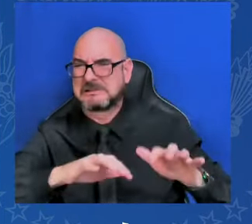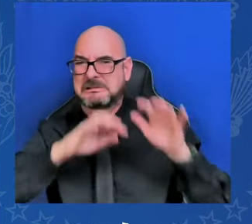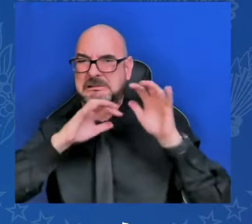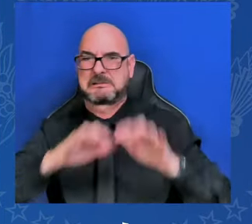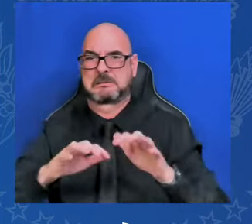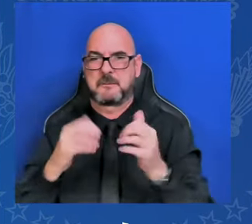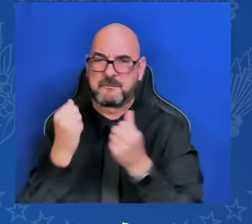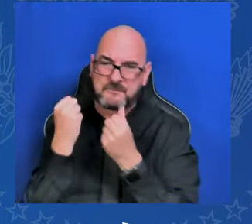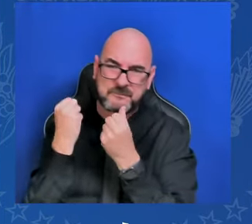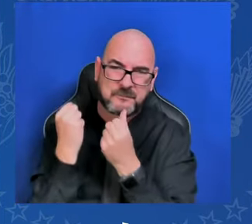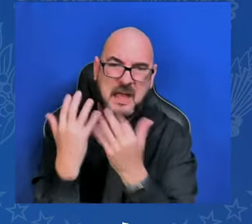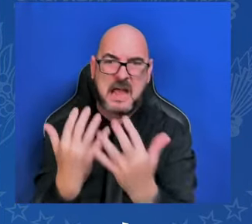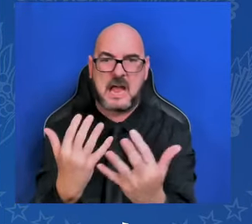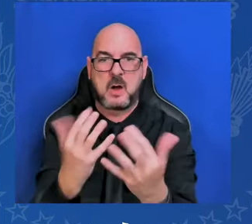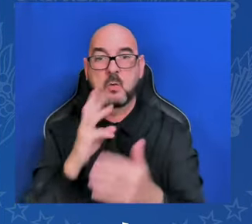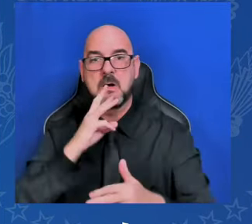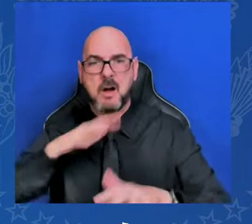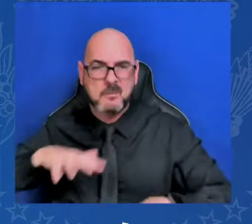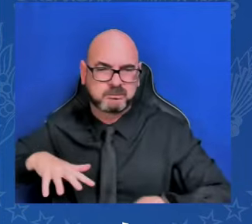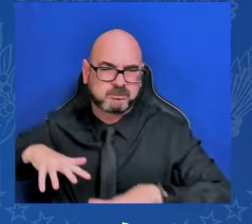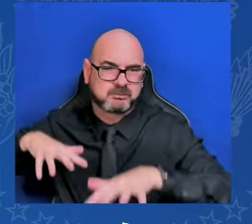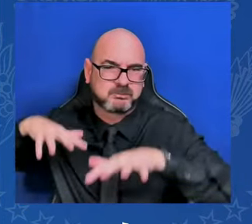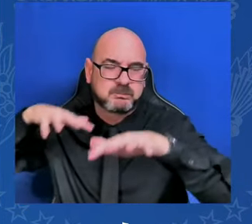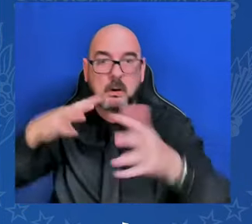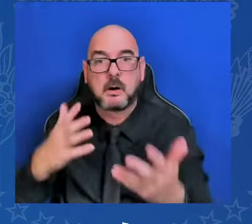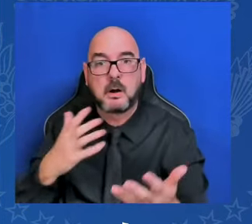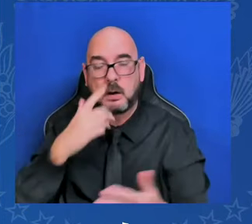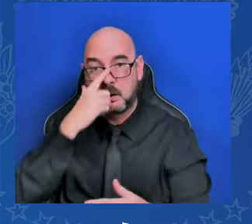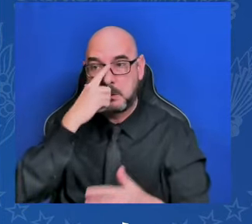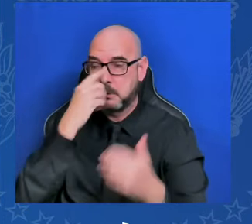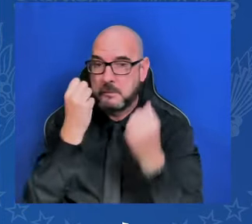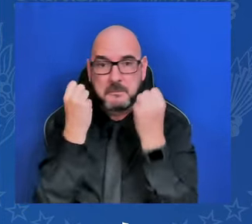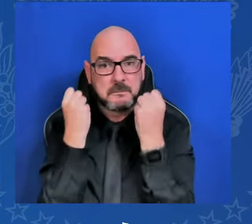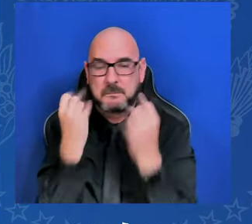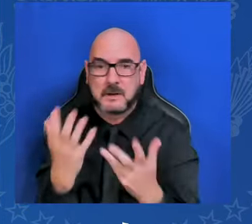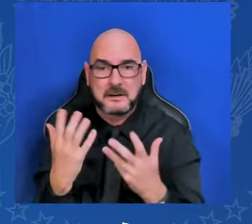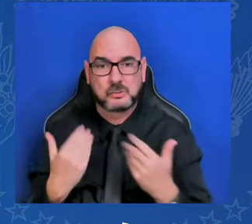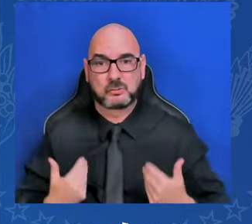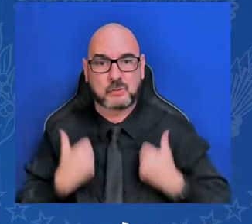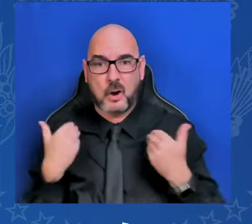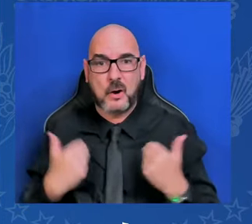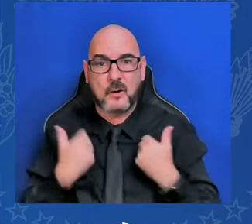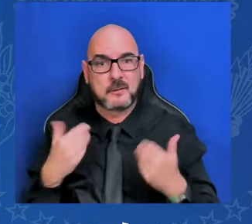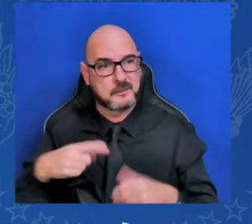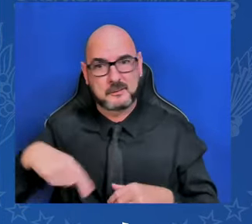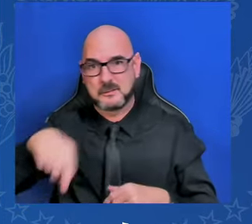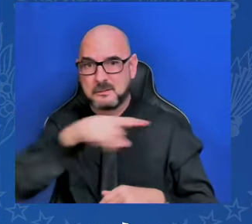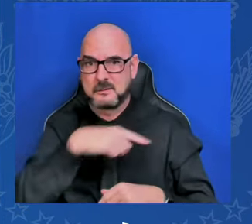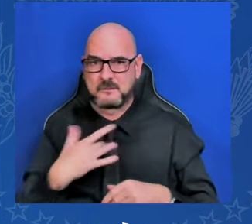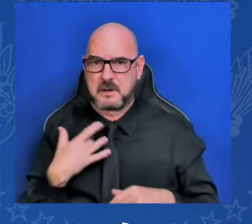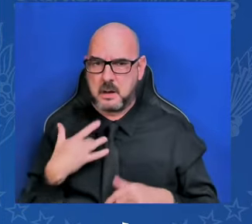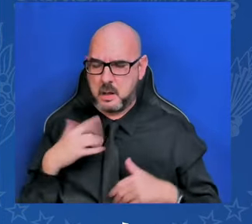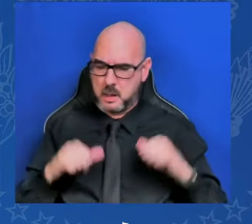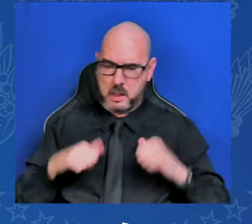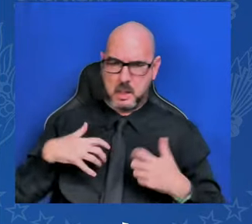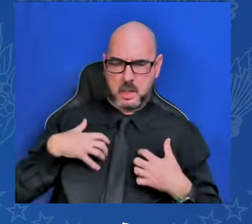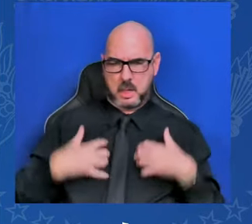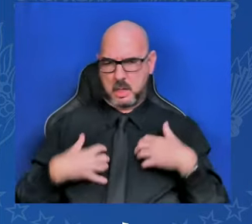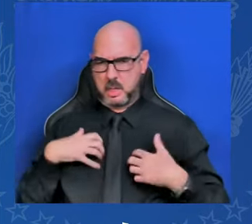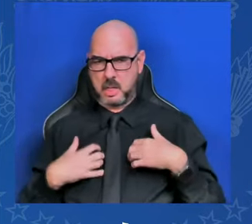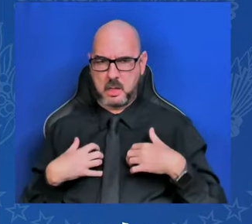And many Americans, particularly younger ones, uncertain about whether anything would ever be done to change the